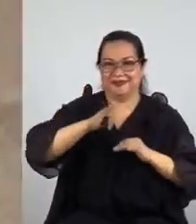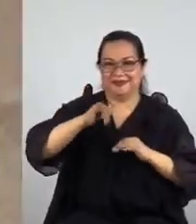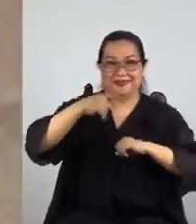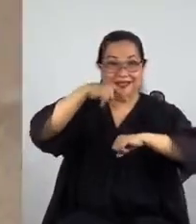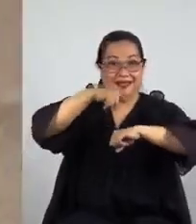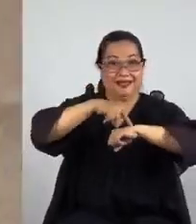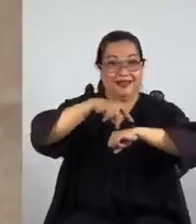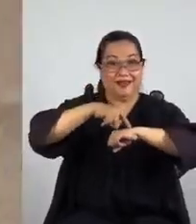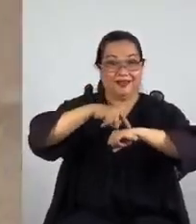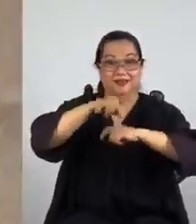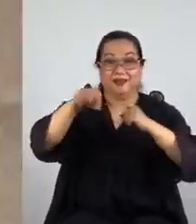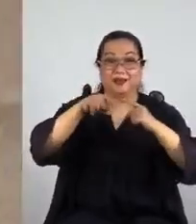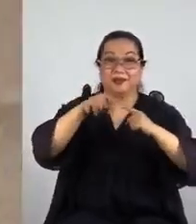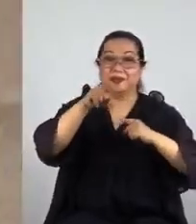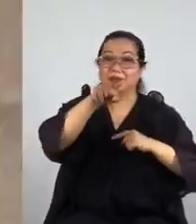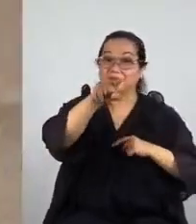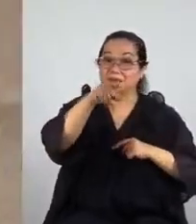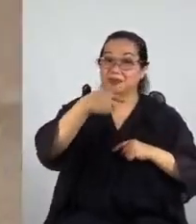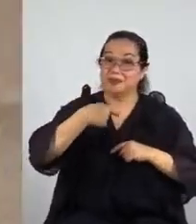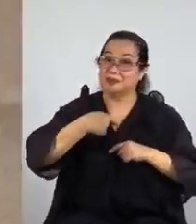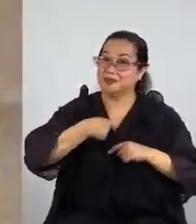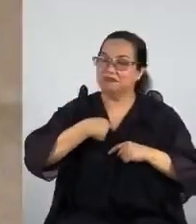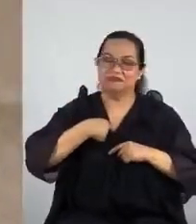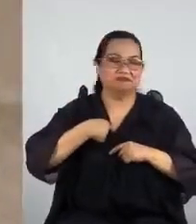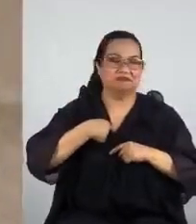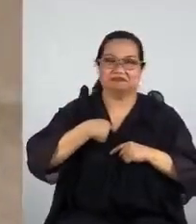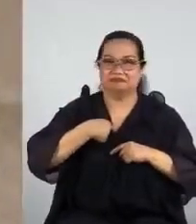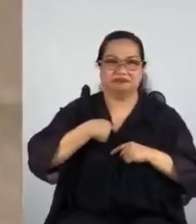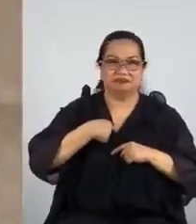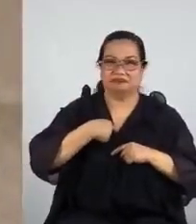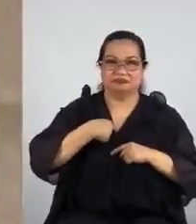time when we will no longer be